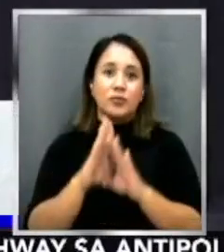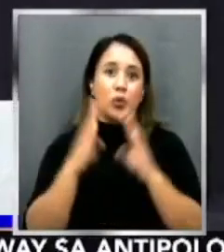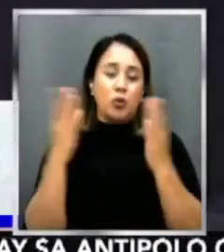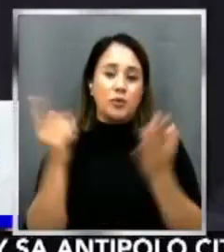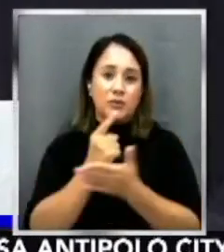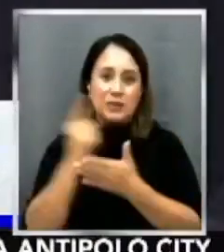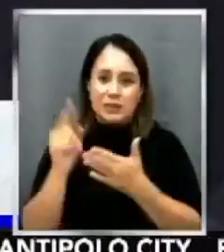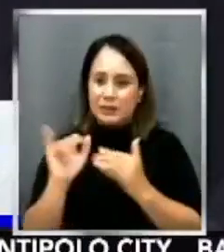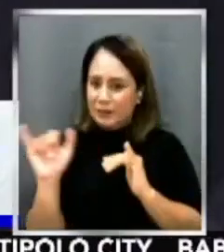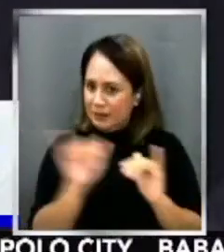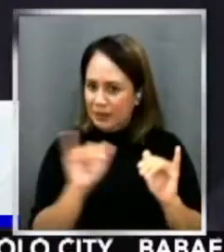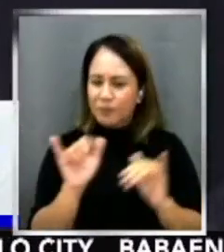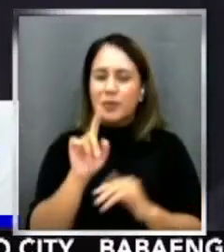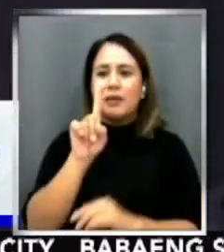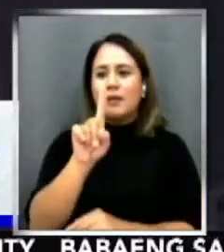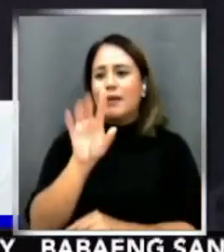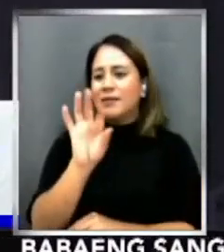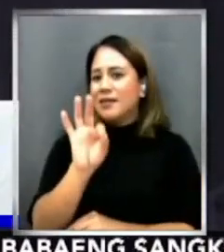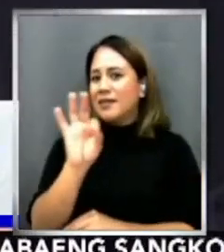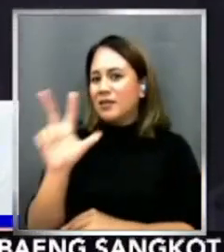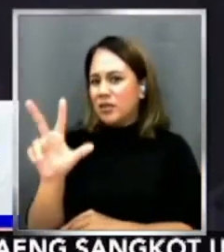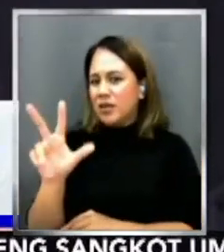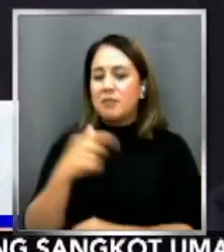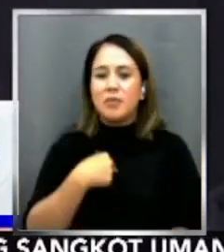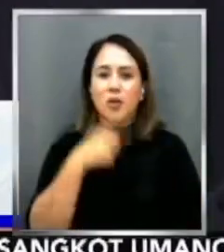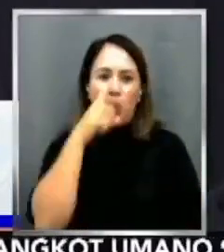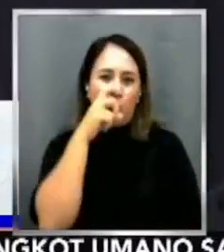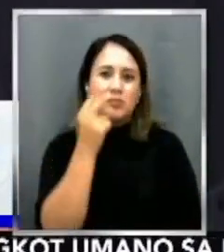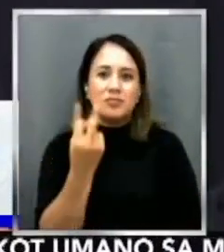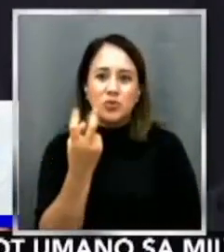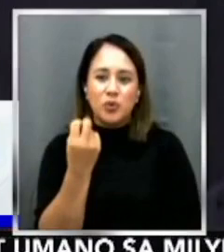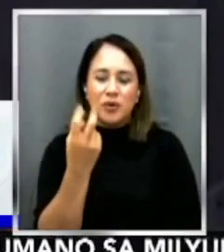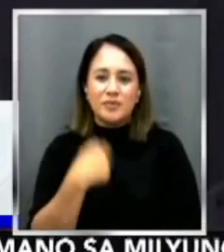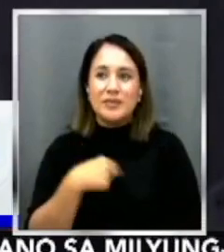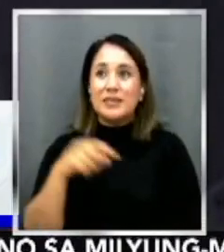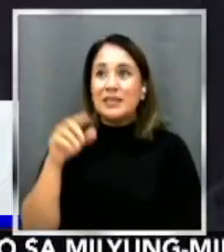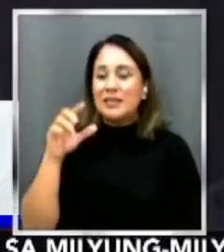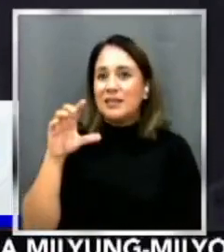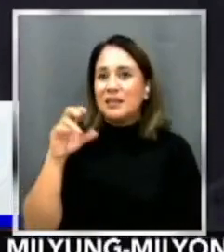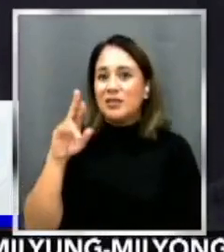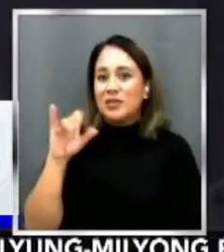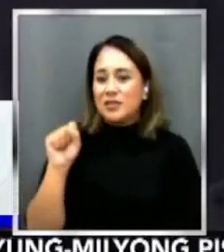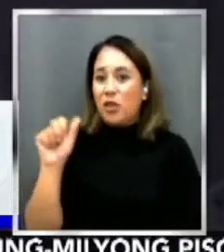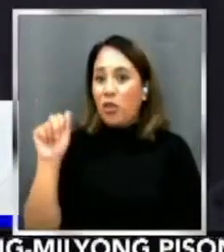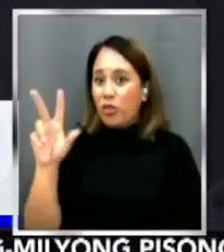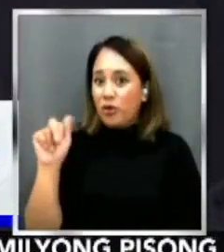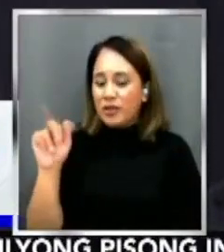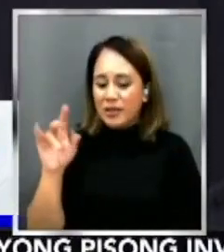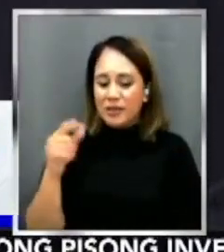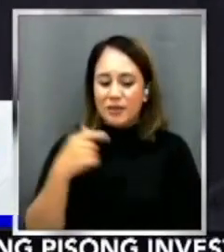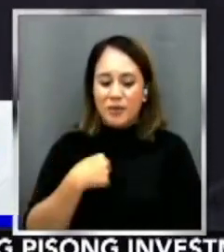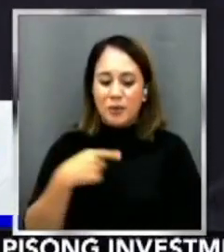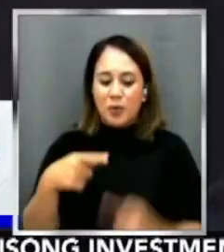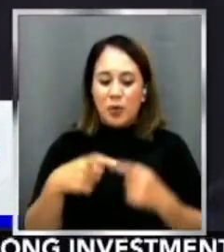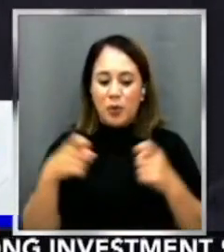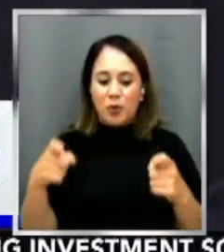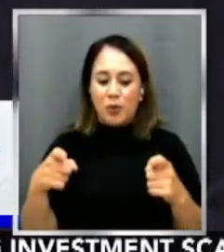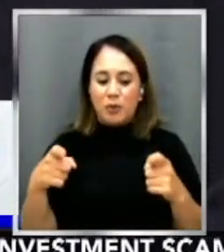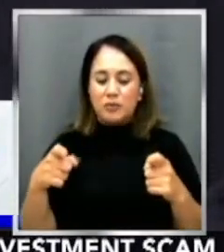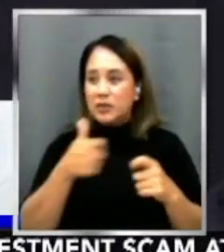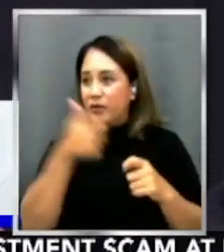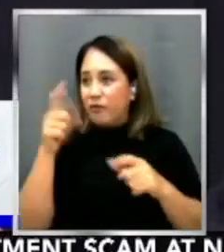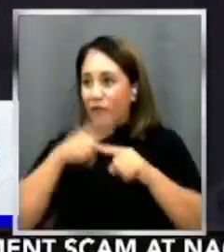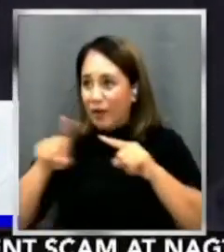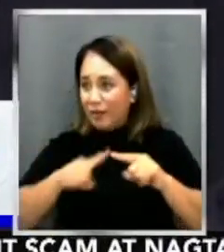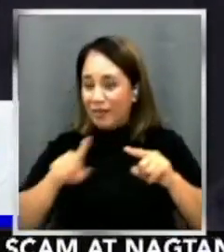you, 93. I was 12 years old. Chris was 13 years old. We were on opposite sides of the country, mm-hmm. and it was,